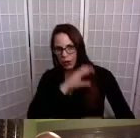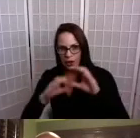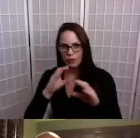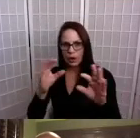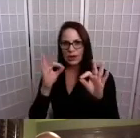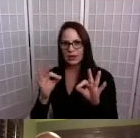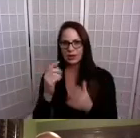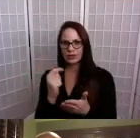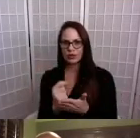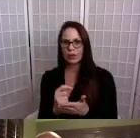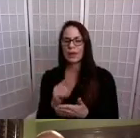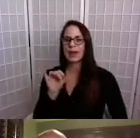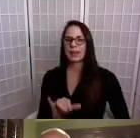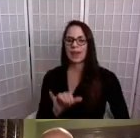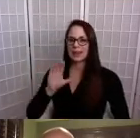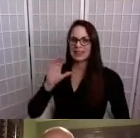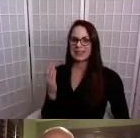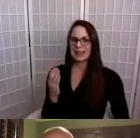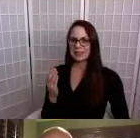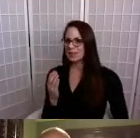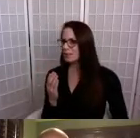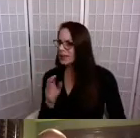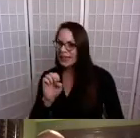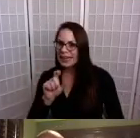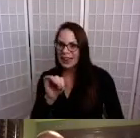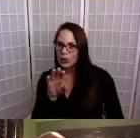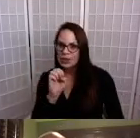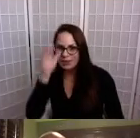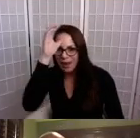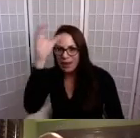to always be an elusive concept. We have some good ways to treat